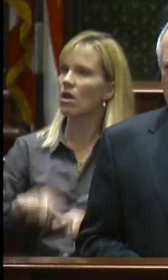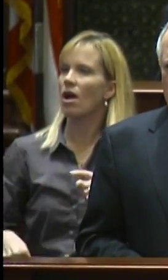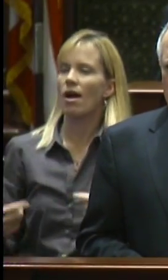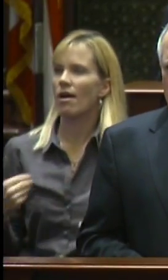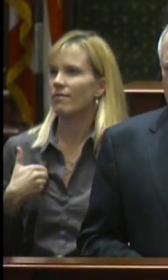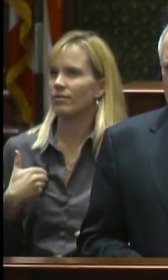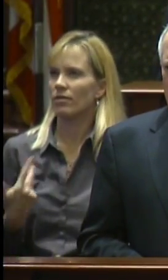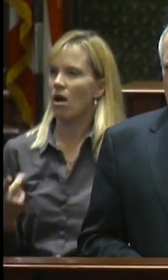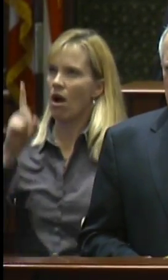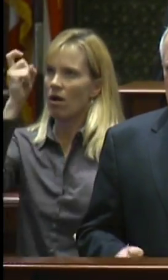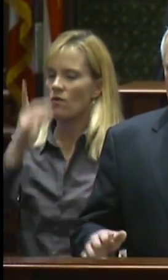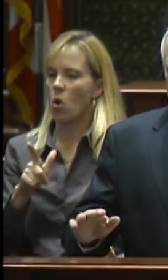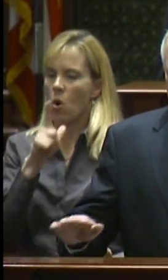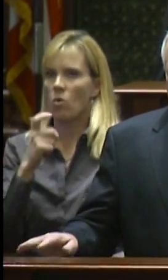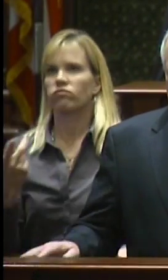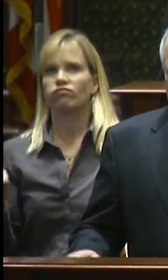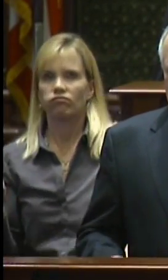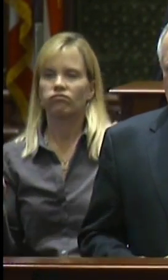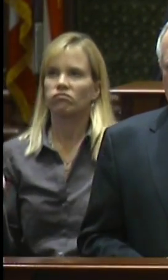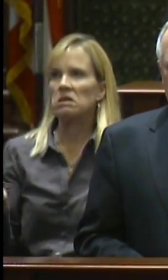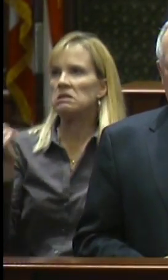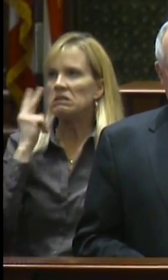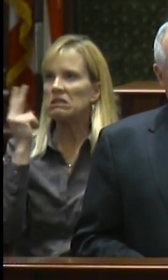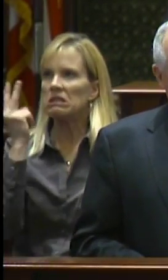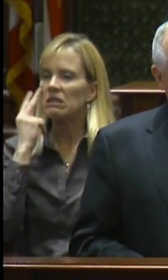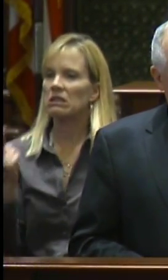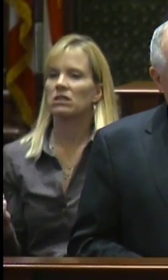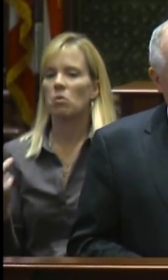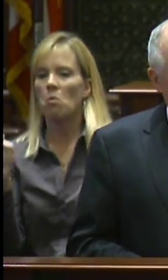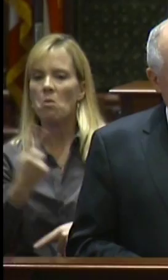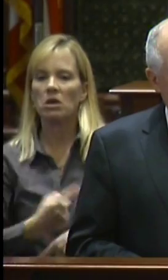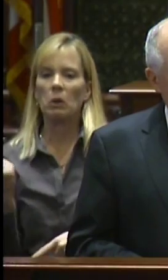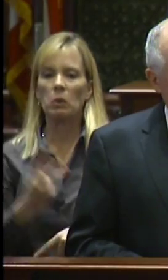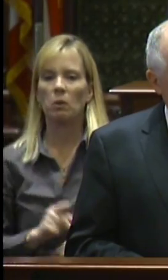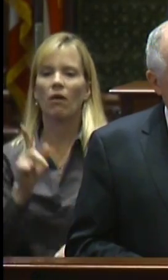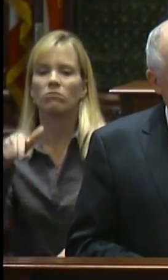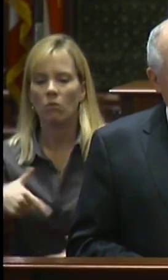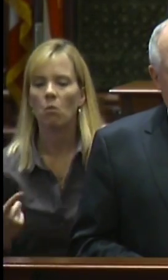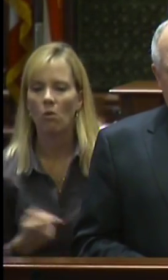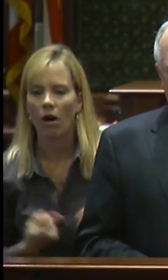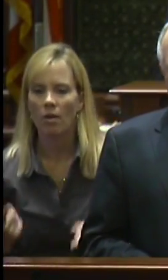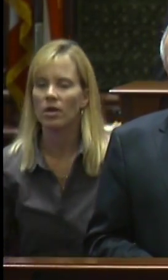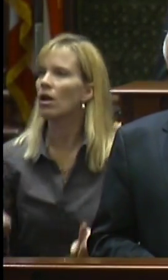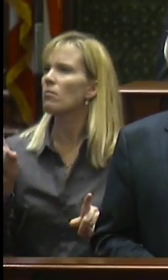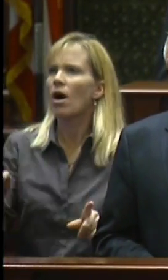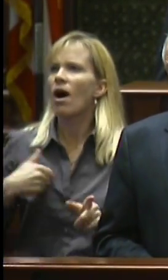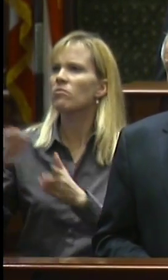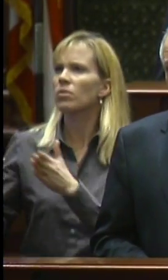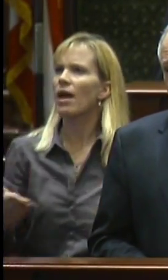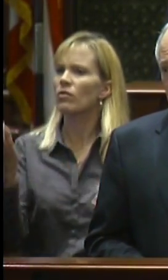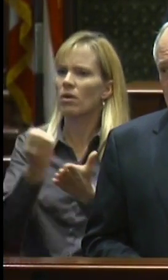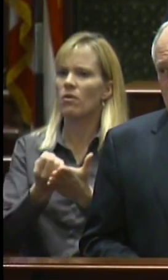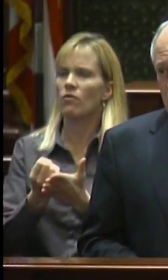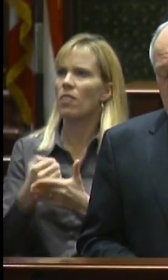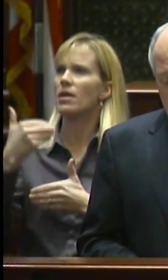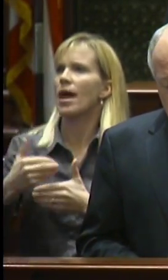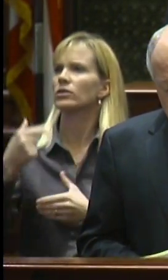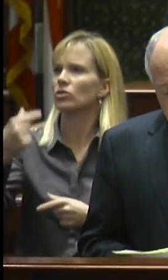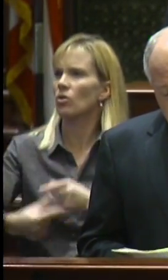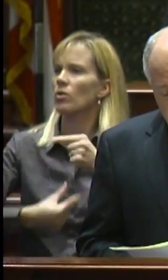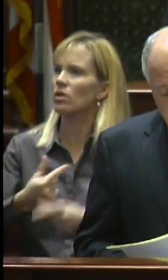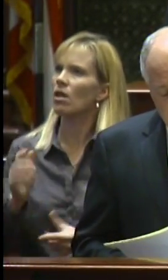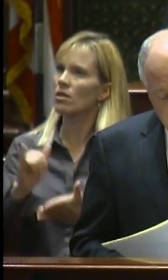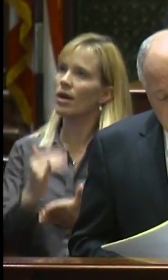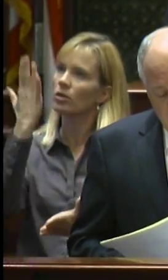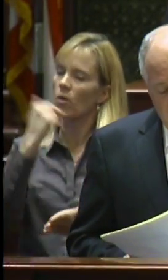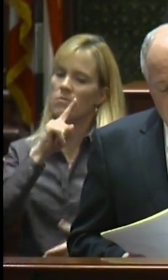have a governor who just sees a day or two ahead. We've got to have a plan for our economy for the next generation. And